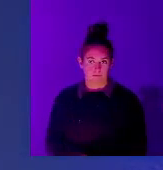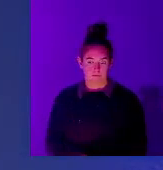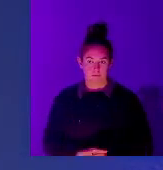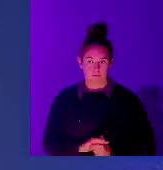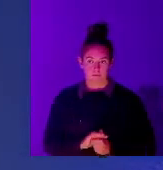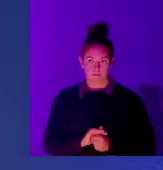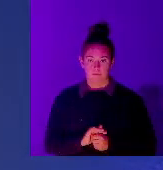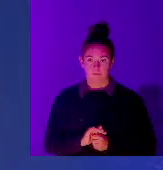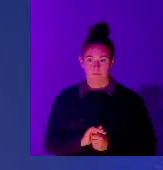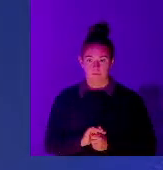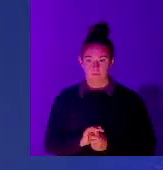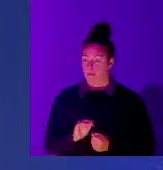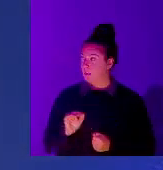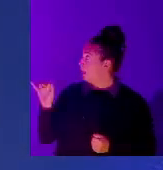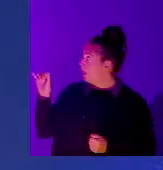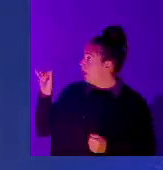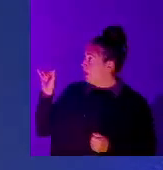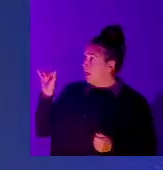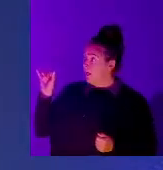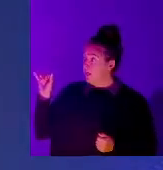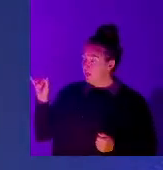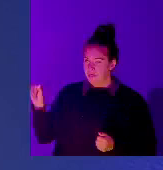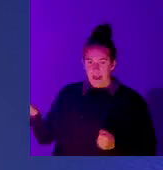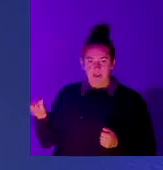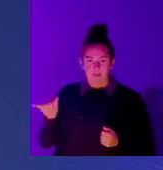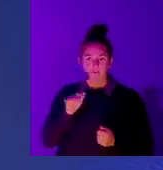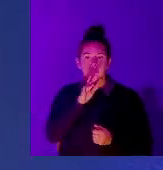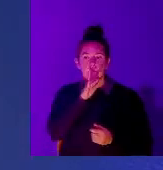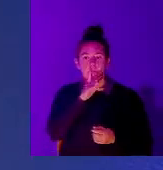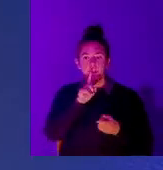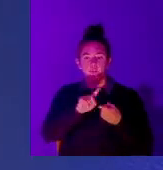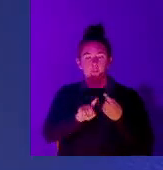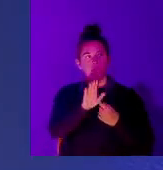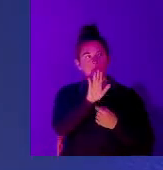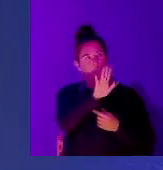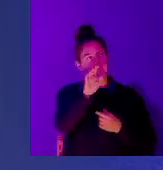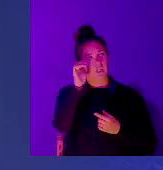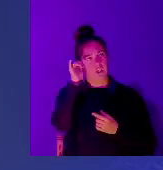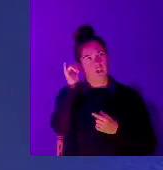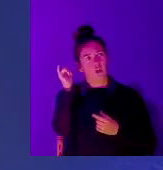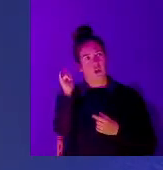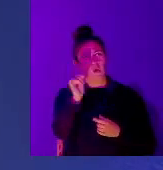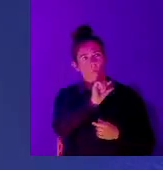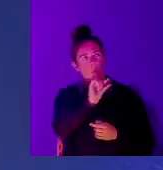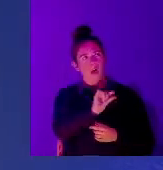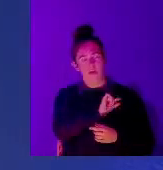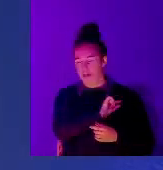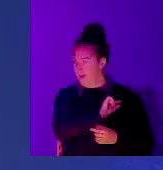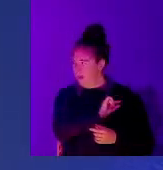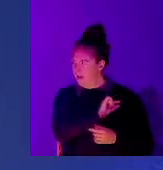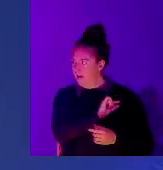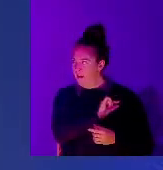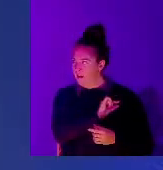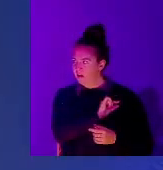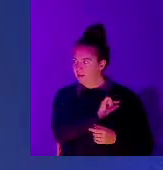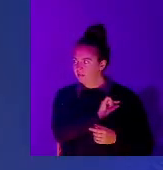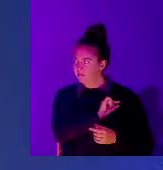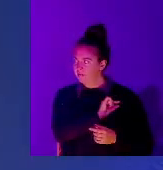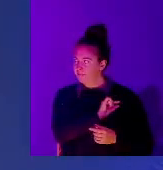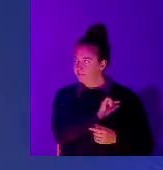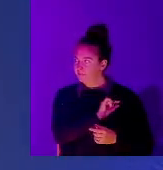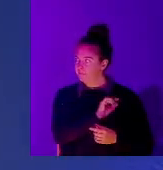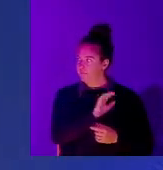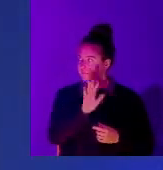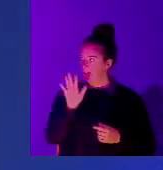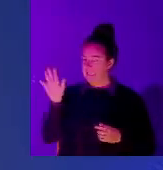That speaks of His eternal quality. His attributes are infinite, and they are eternal.